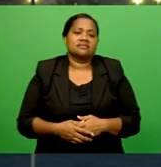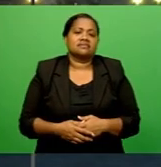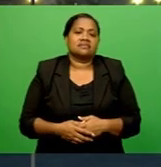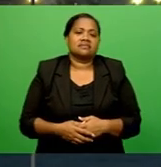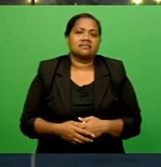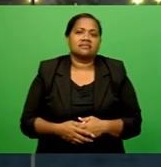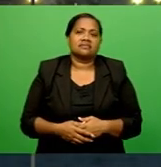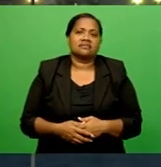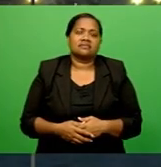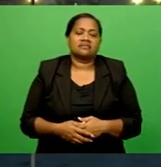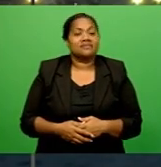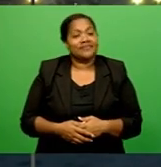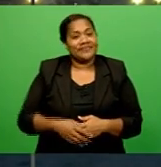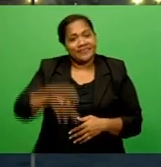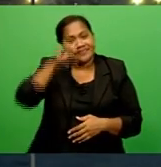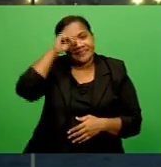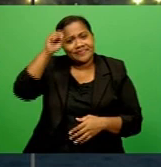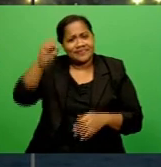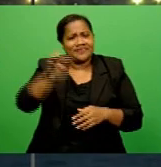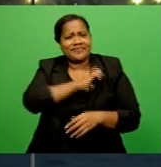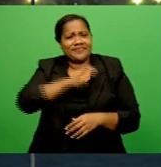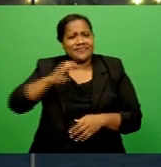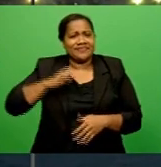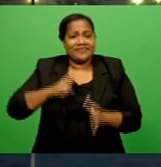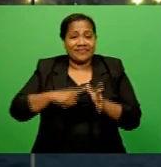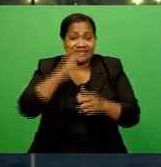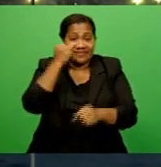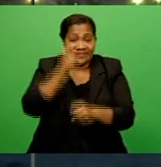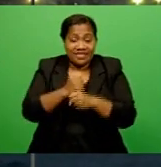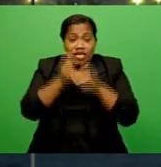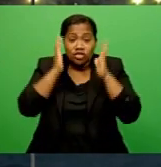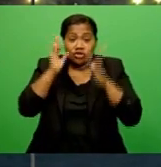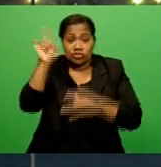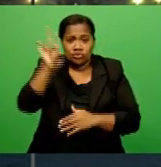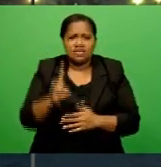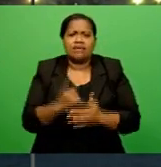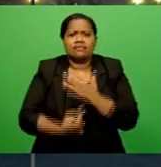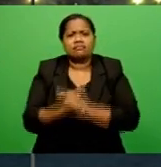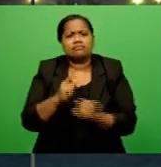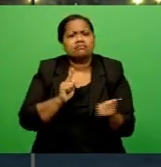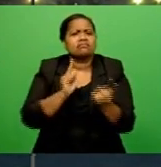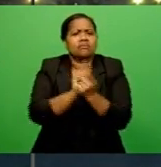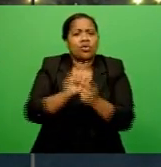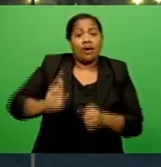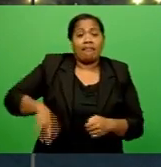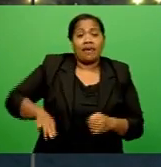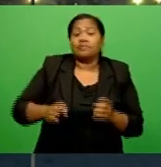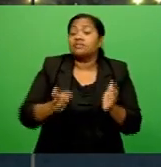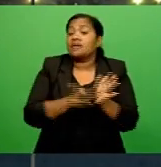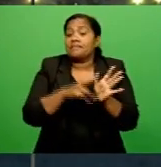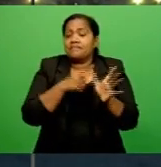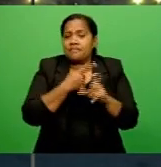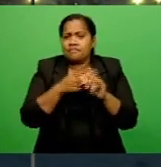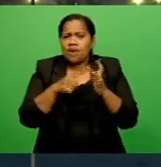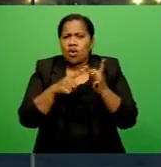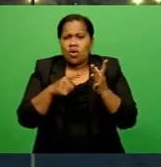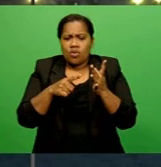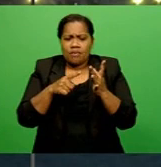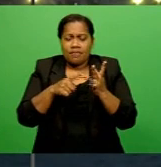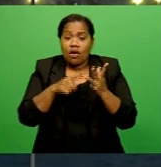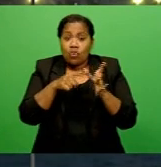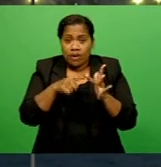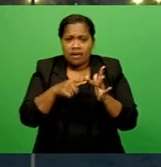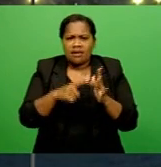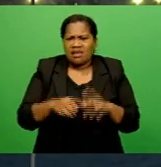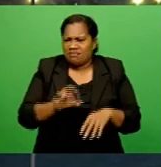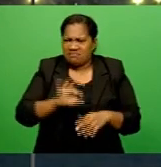News. Senior executives of the Assemblies of God Church today met with members from the Makoi branch who are unhappy with their pastor.